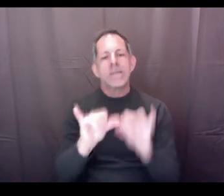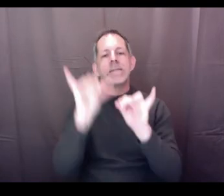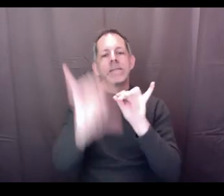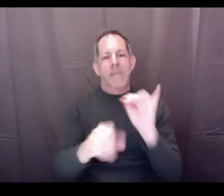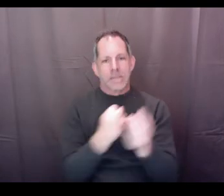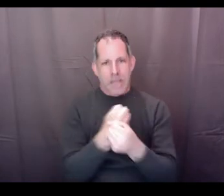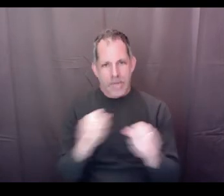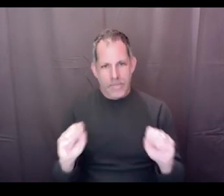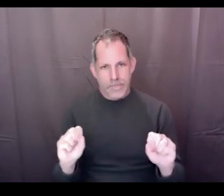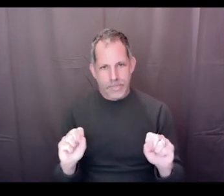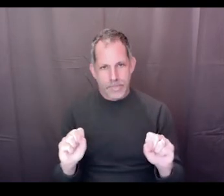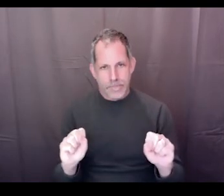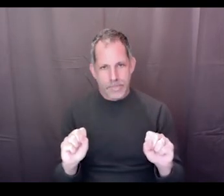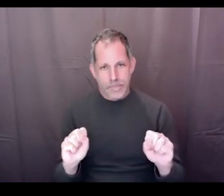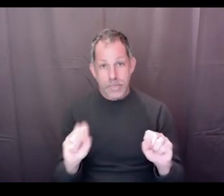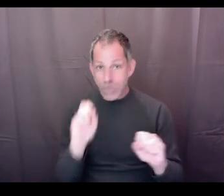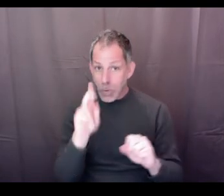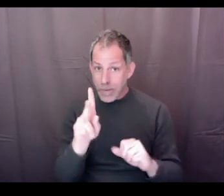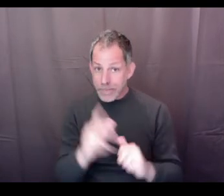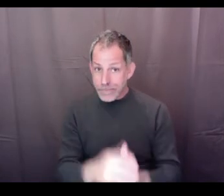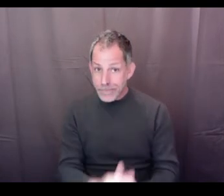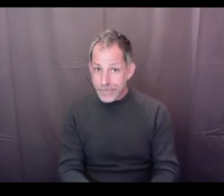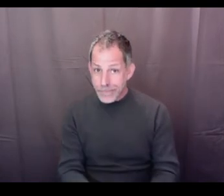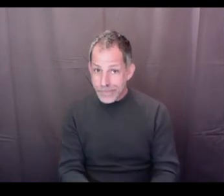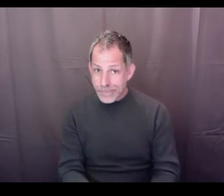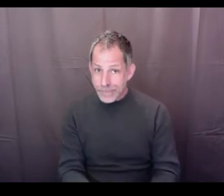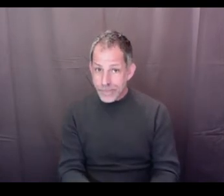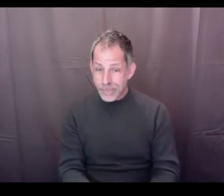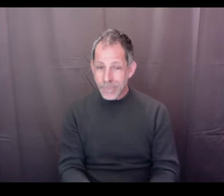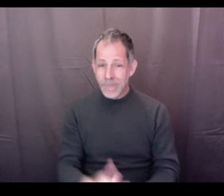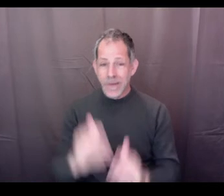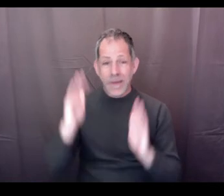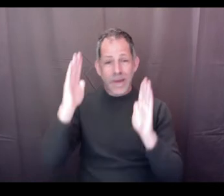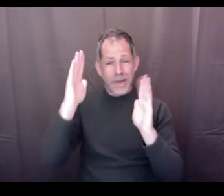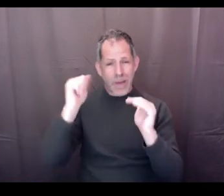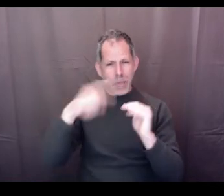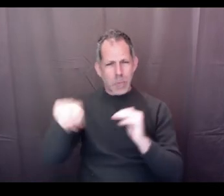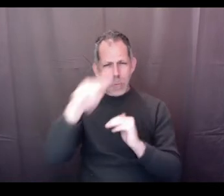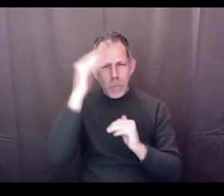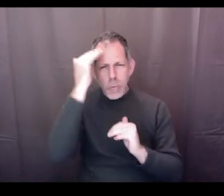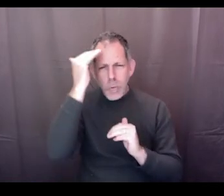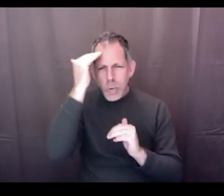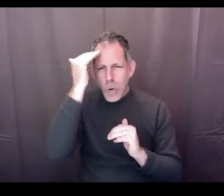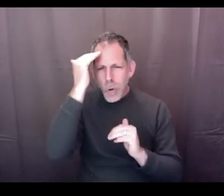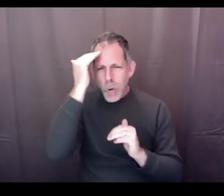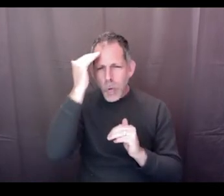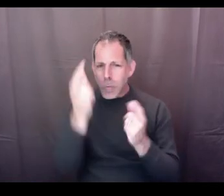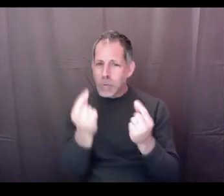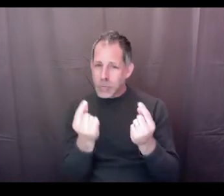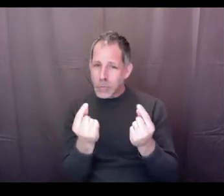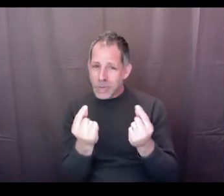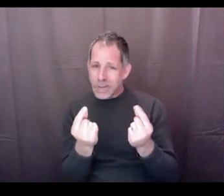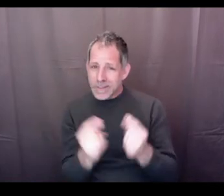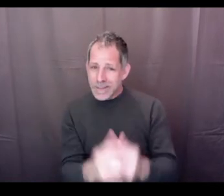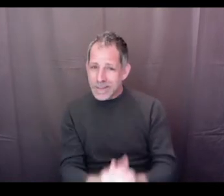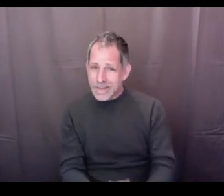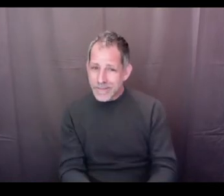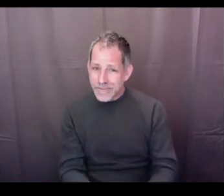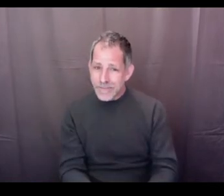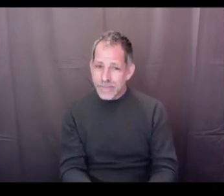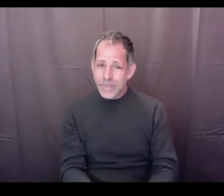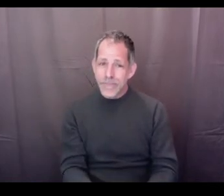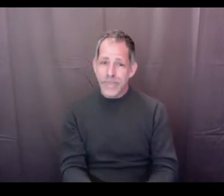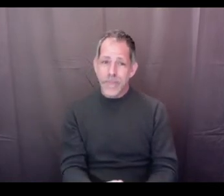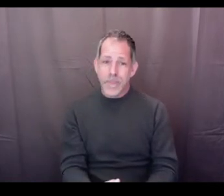in effect, and I hope that this walk that we've taken through how it contributes to the reproductive rate of the